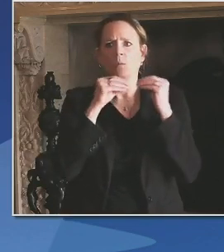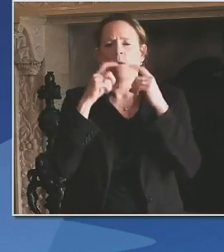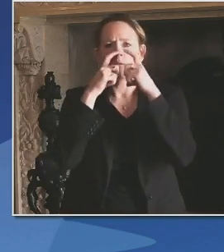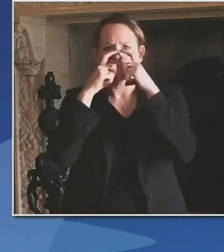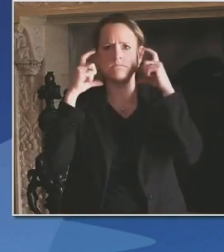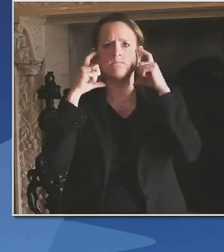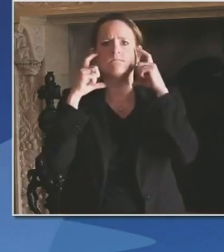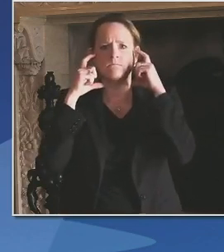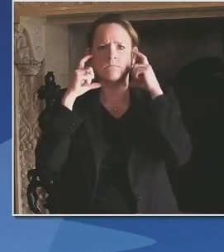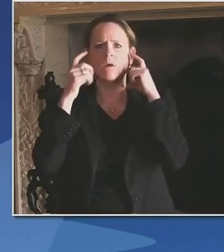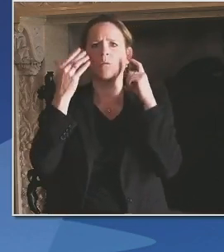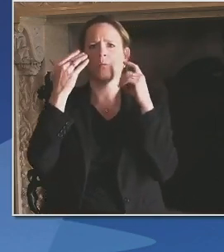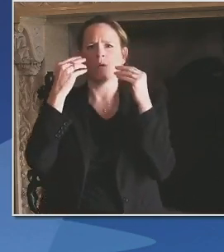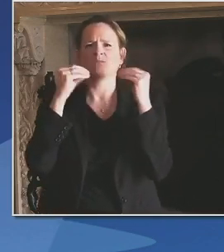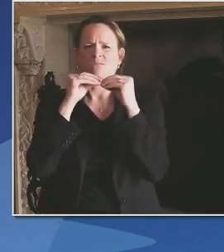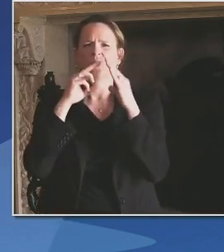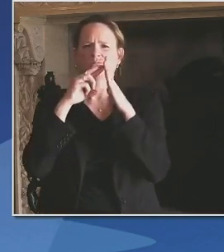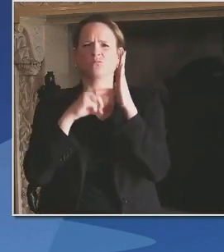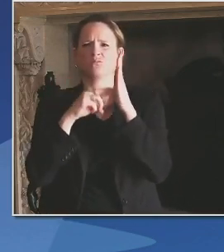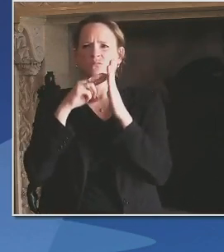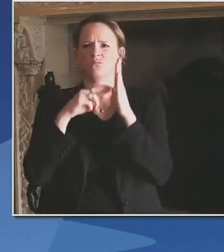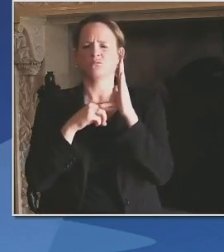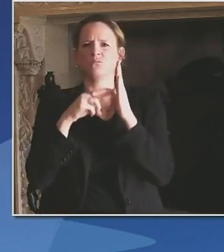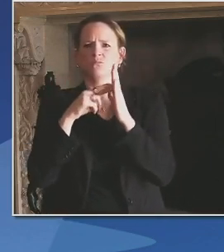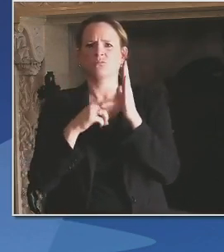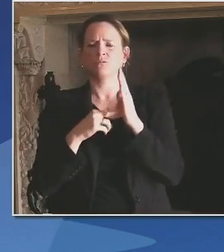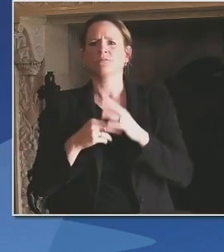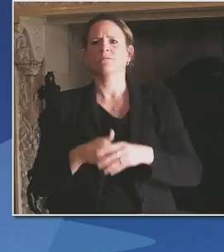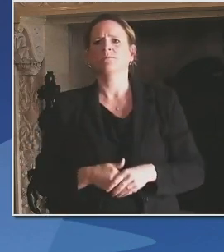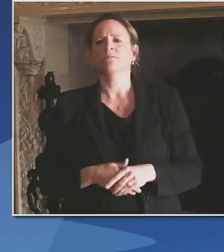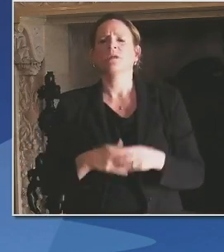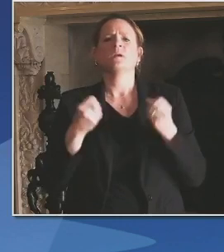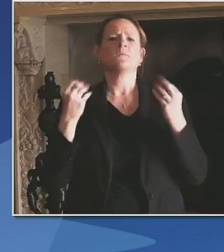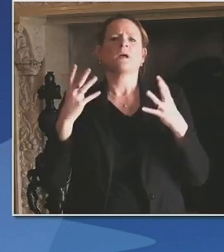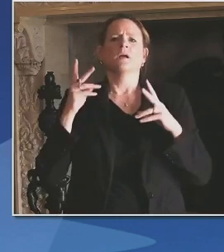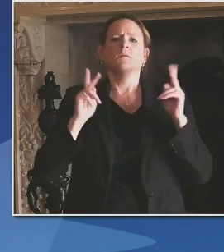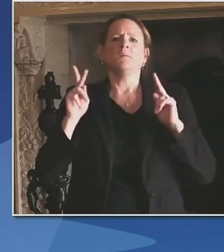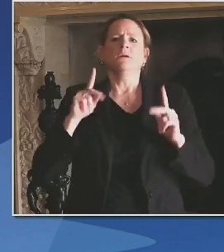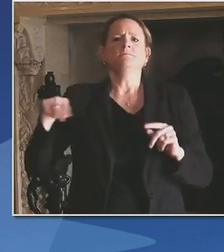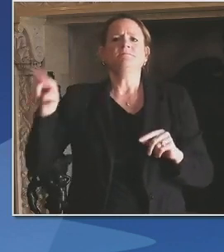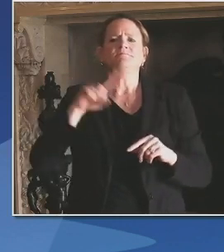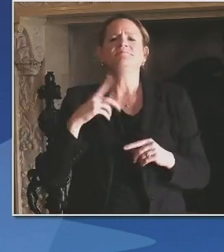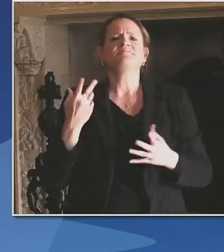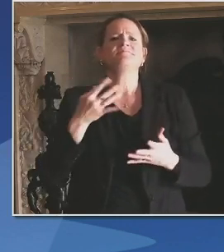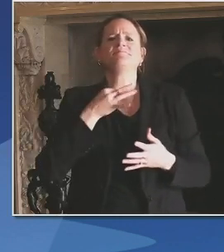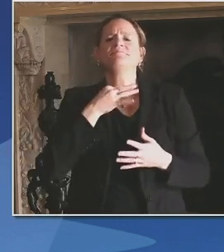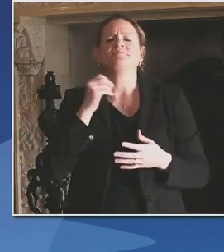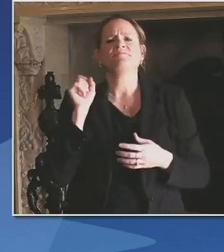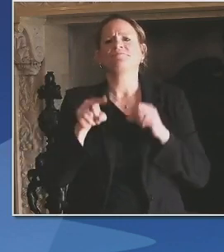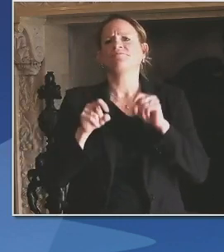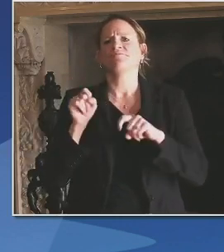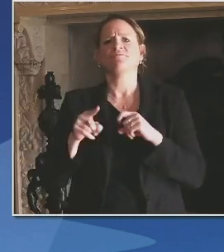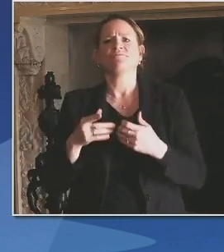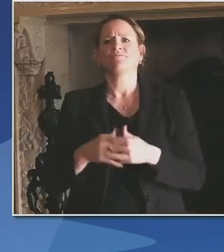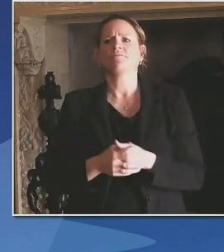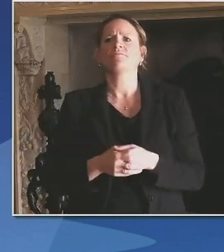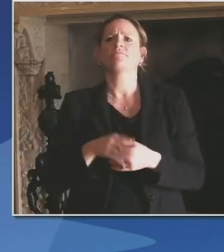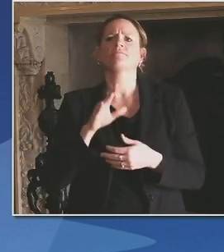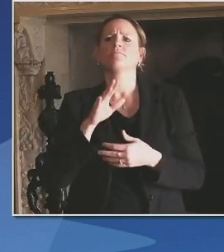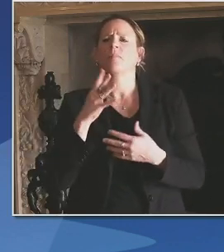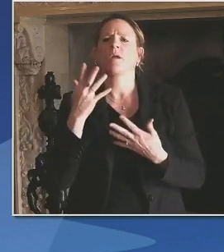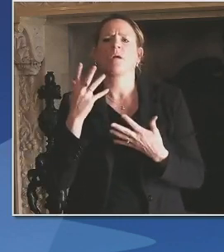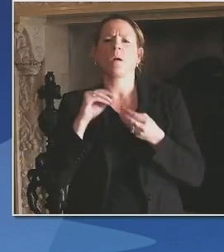have questions. So I want to know, what is the number one thing you want people in our area to know when it comes